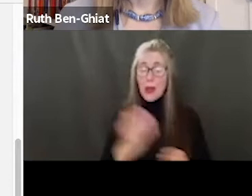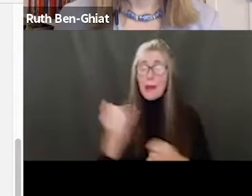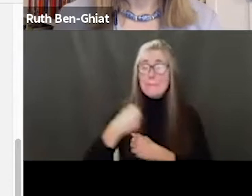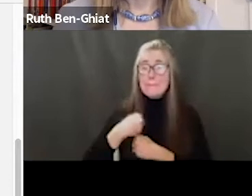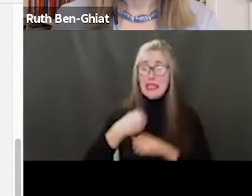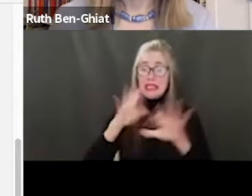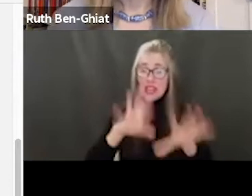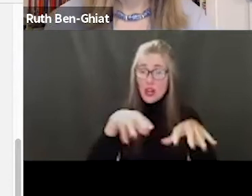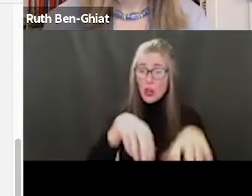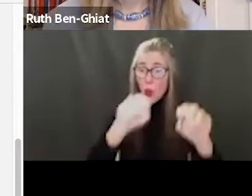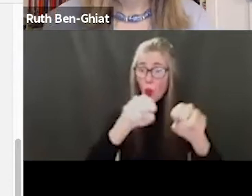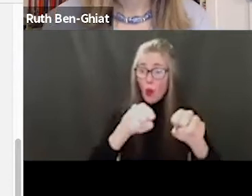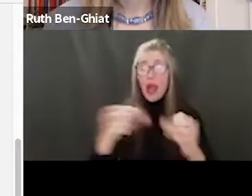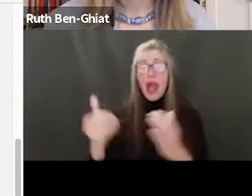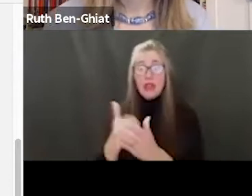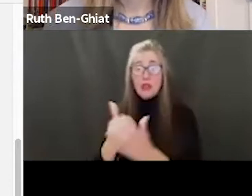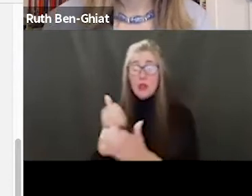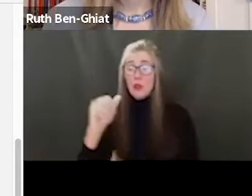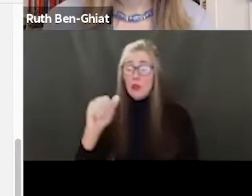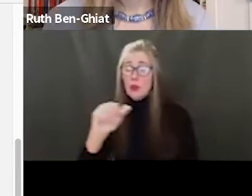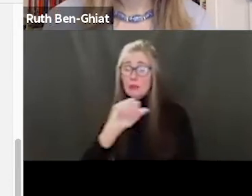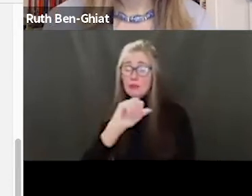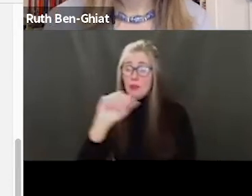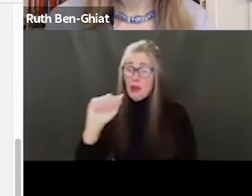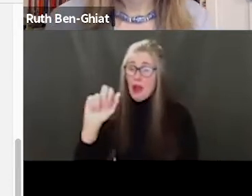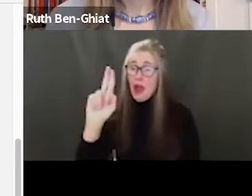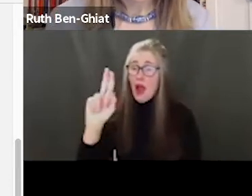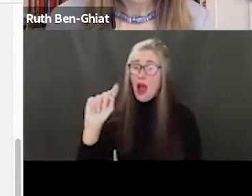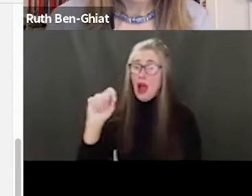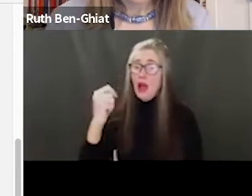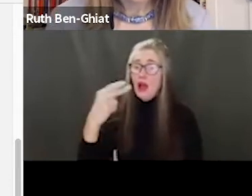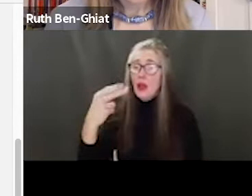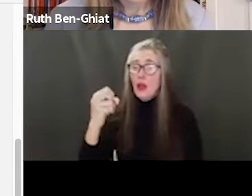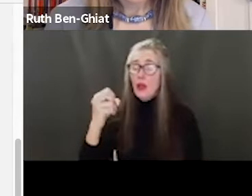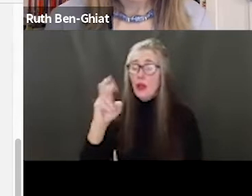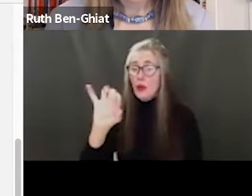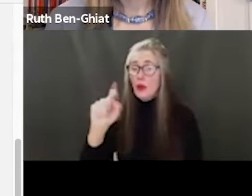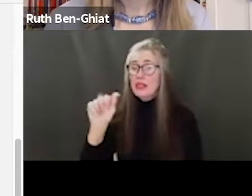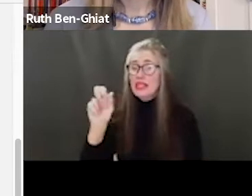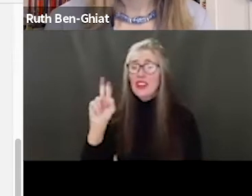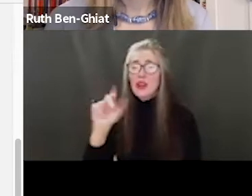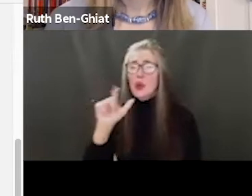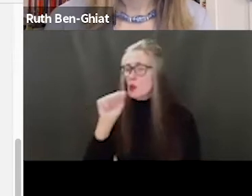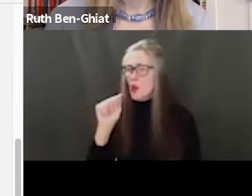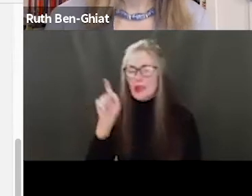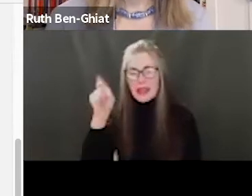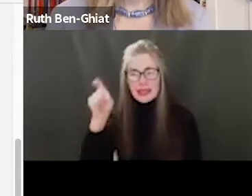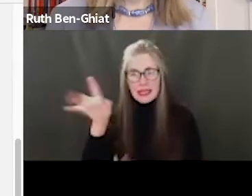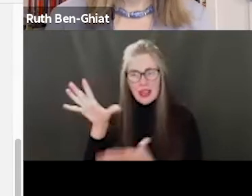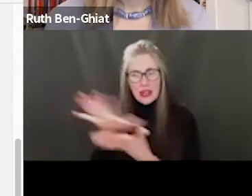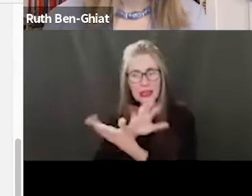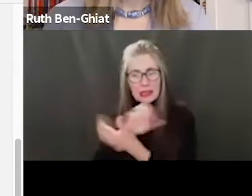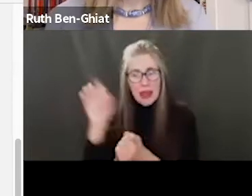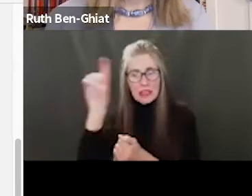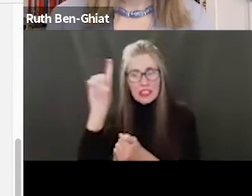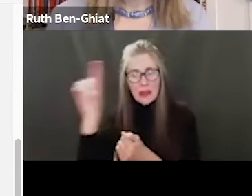new authoritarians who don't necessarily always wreck democracy completely. And I have Berlusconi, I